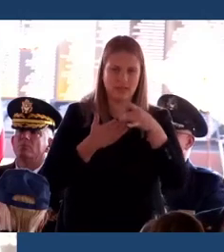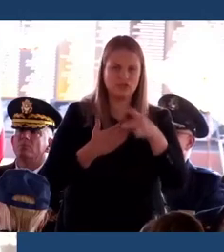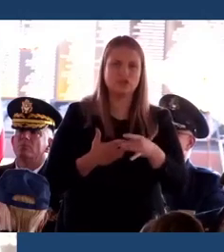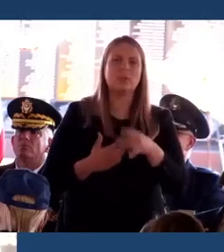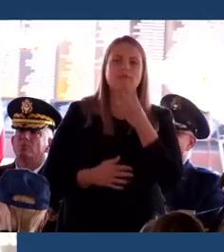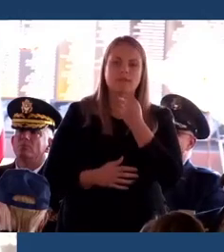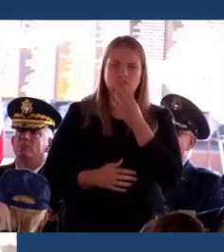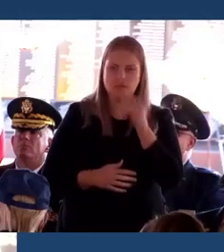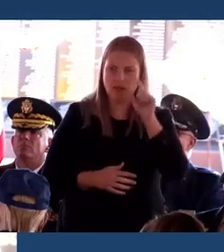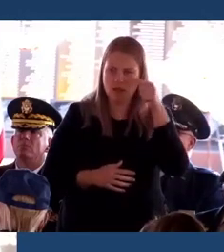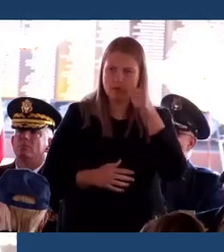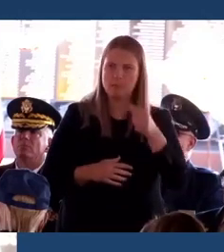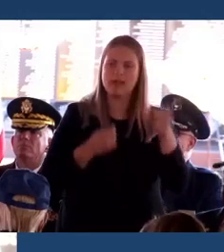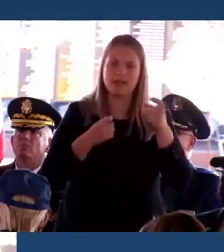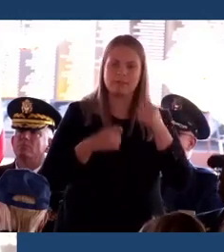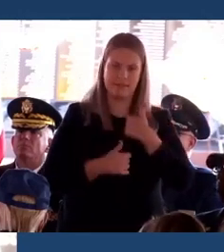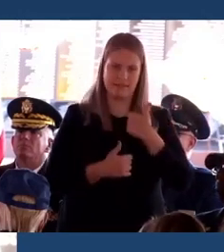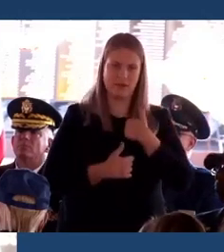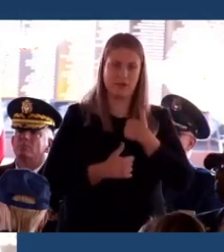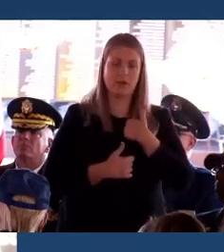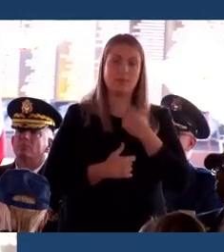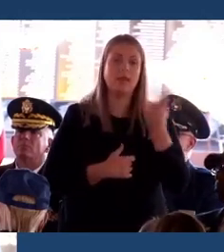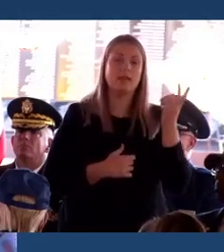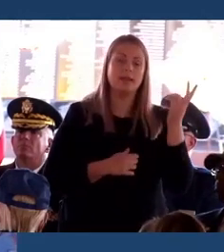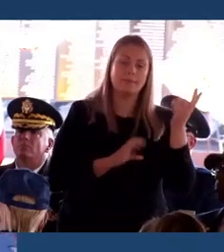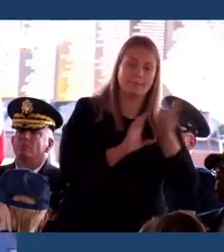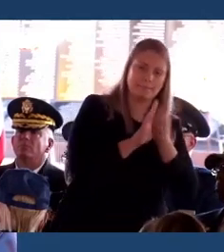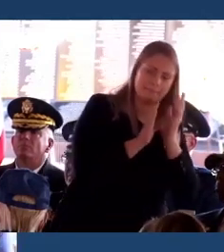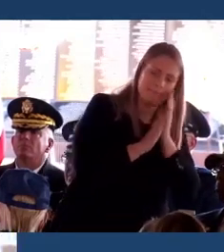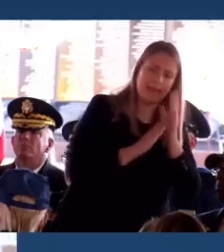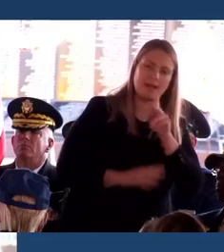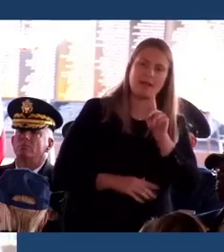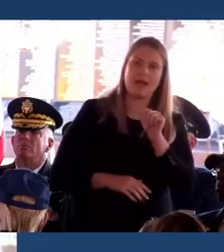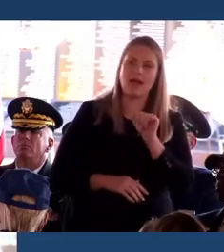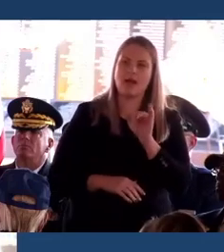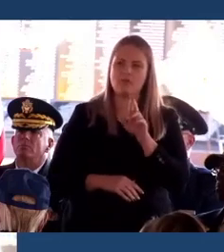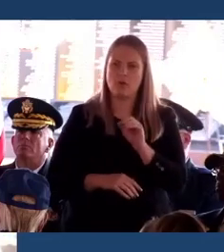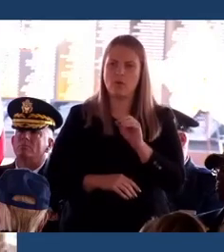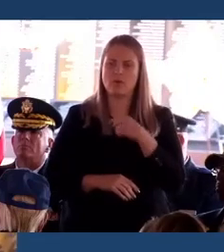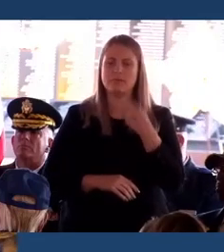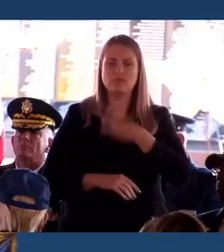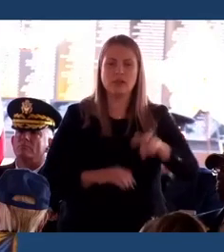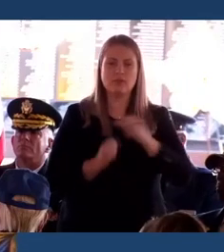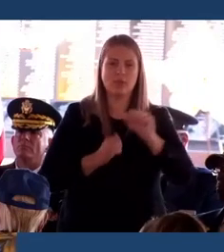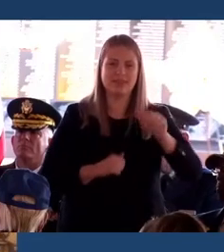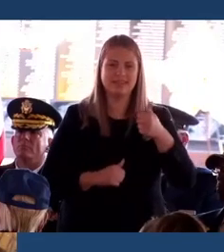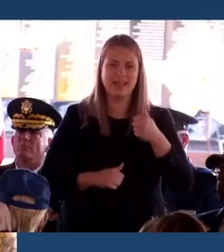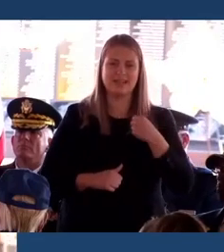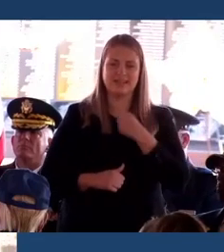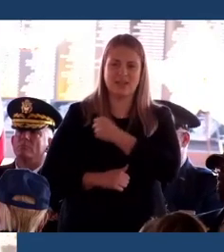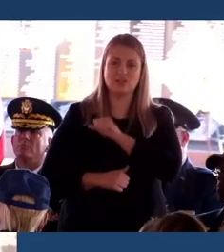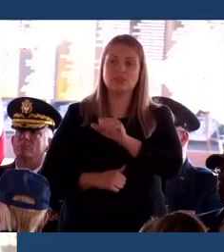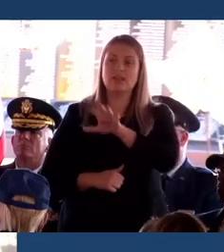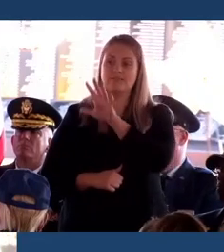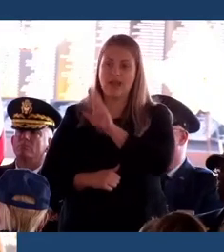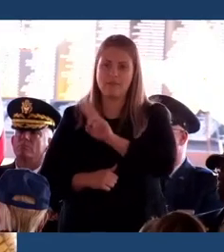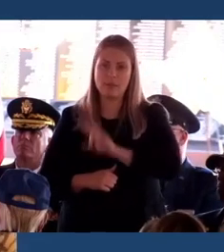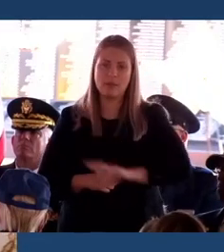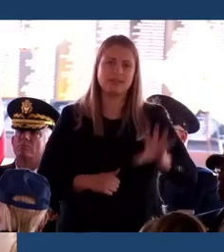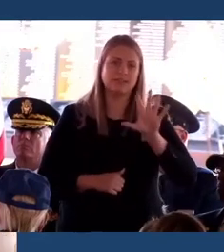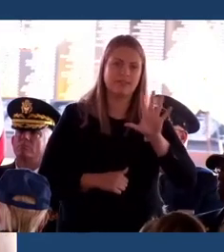military, and went to bed in Cairo. I was traveling with 10 senators, 5 Republicans and 5